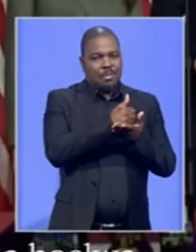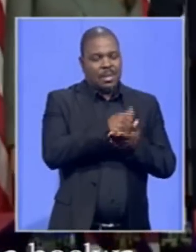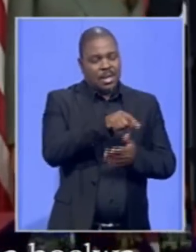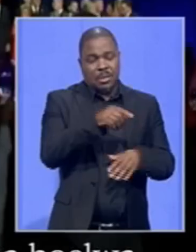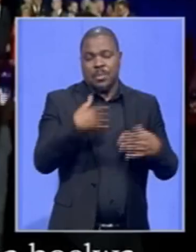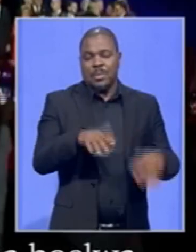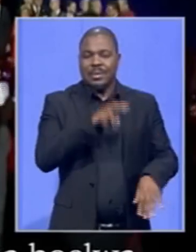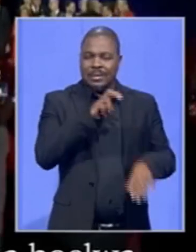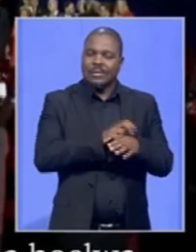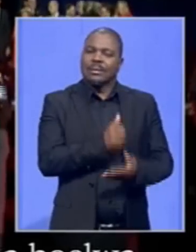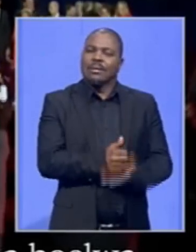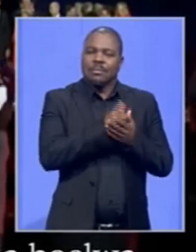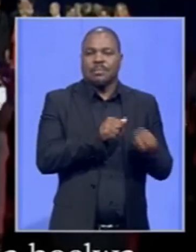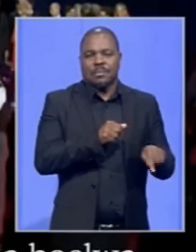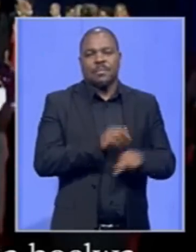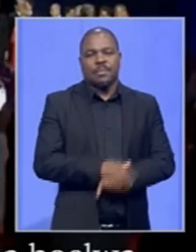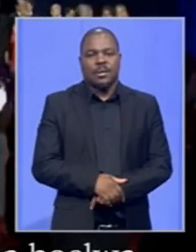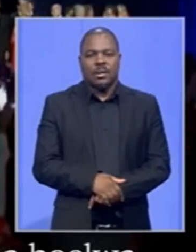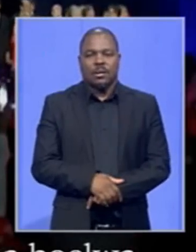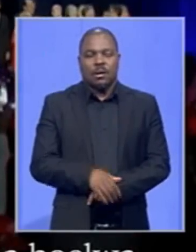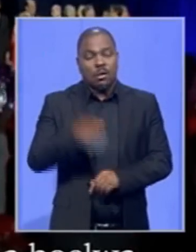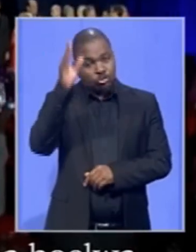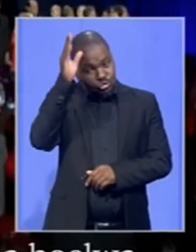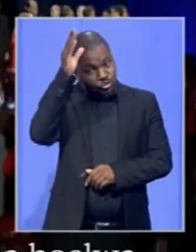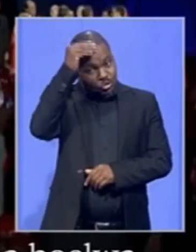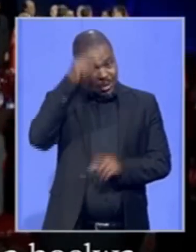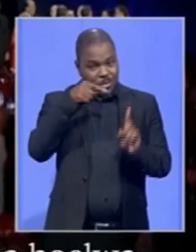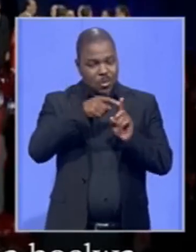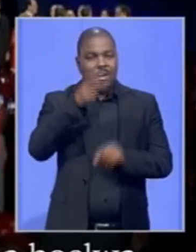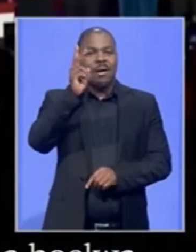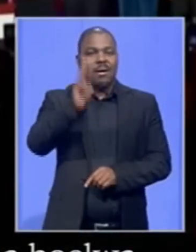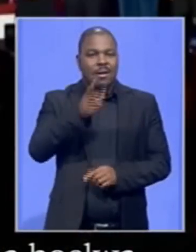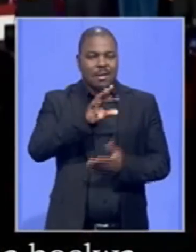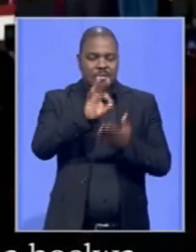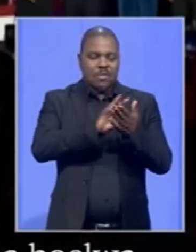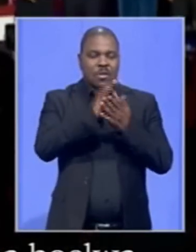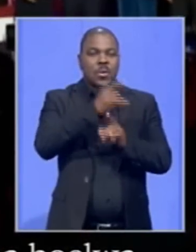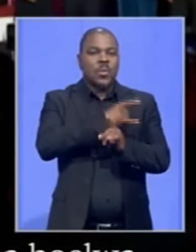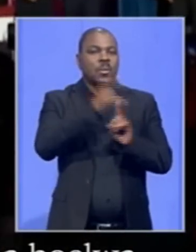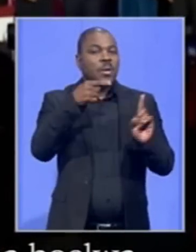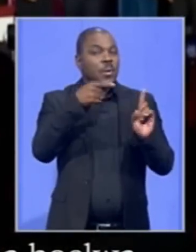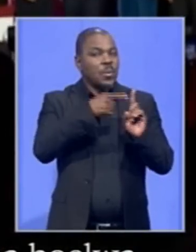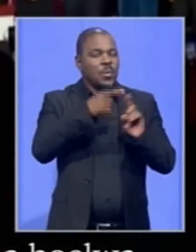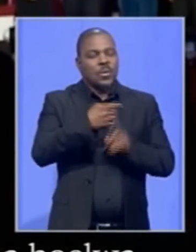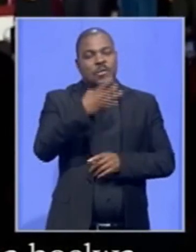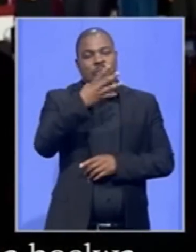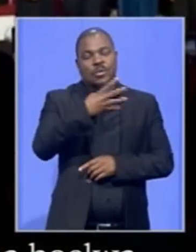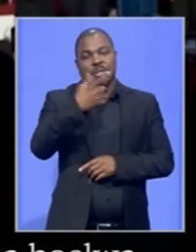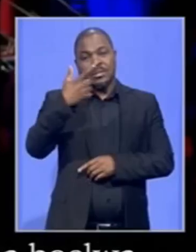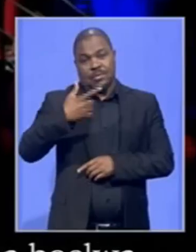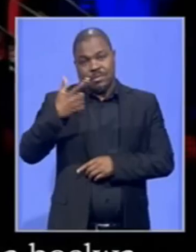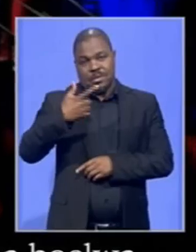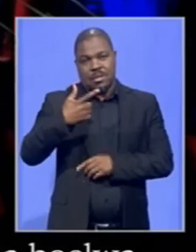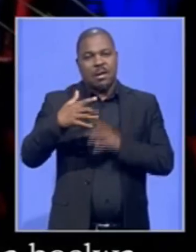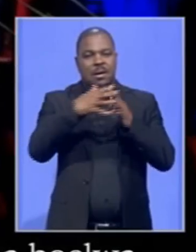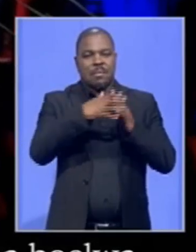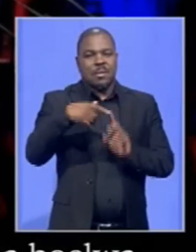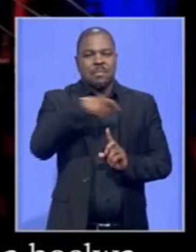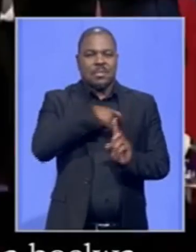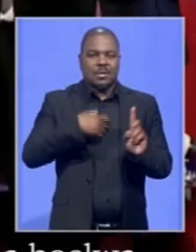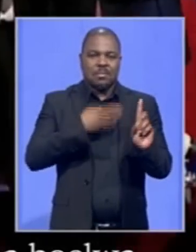badly. Donald Trump o kgethilwe le boelela bjalo ka mopresidente wa bo 47 wa naga